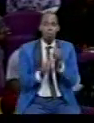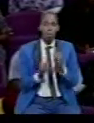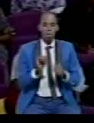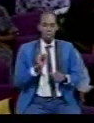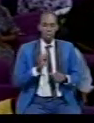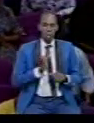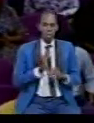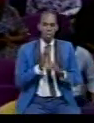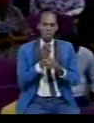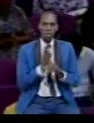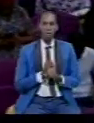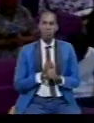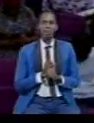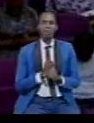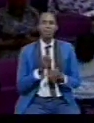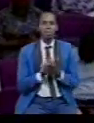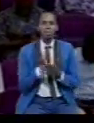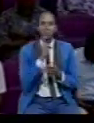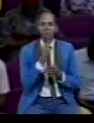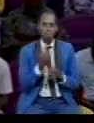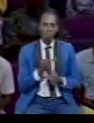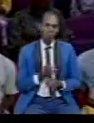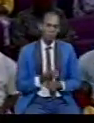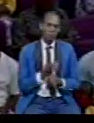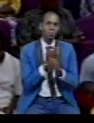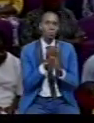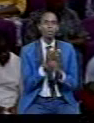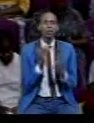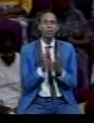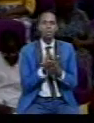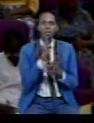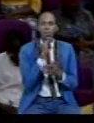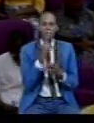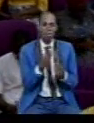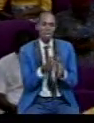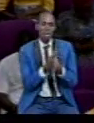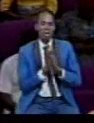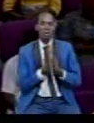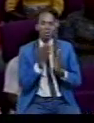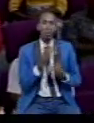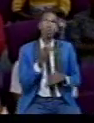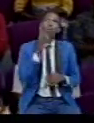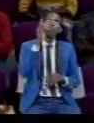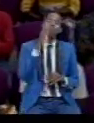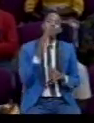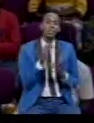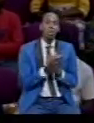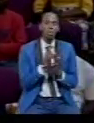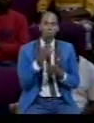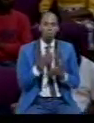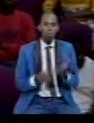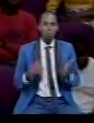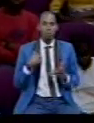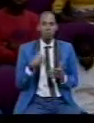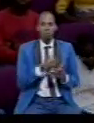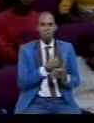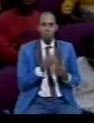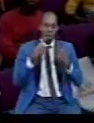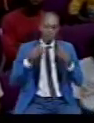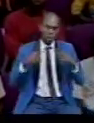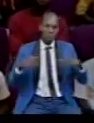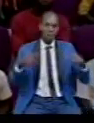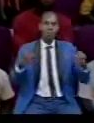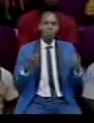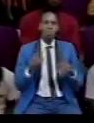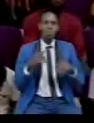received, that the faithfulness, and as the demand of God, that what we deliver, what we declare,